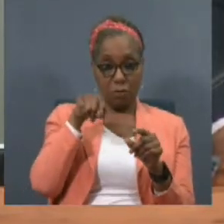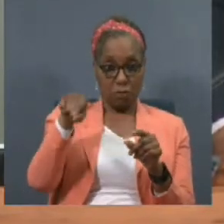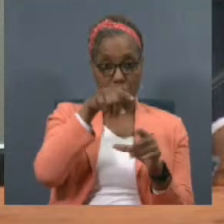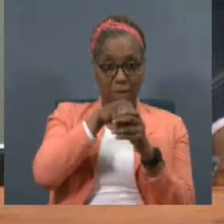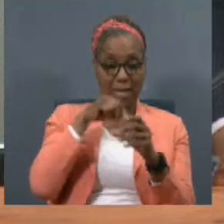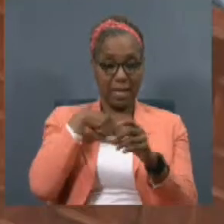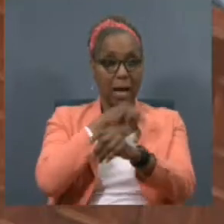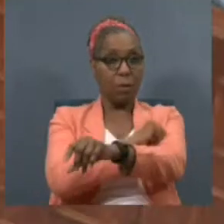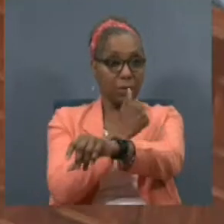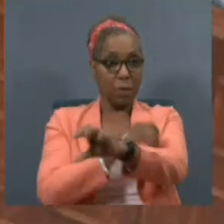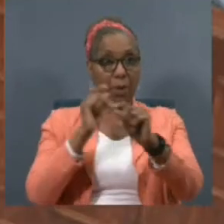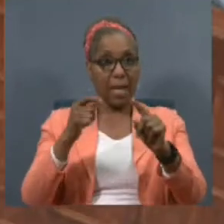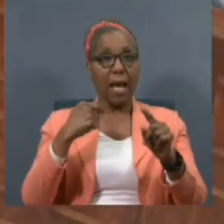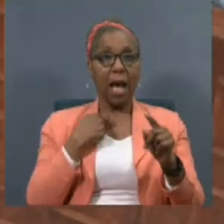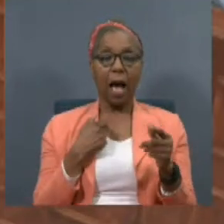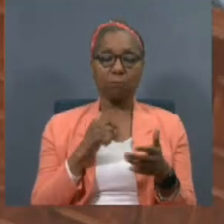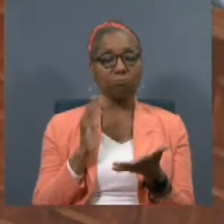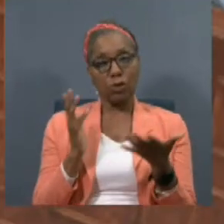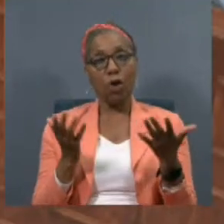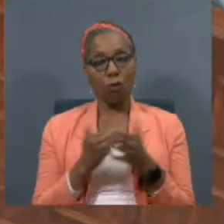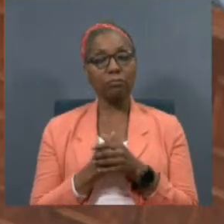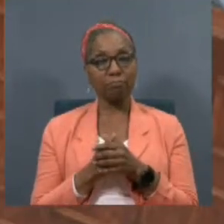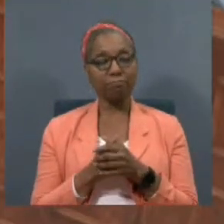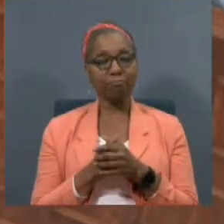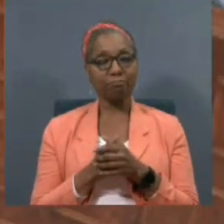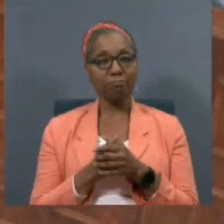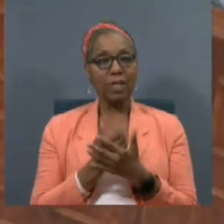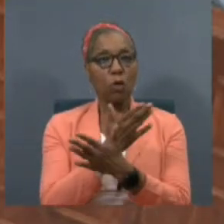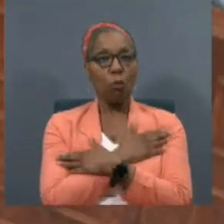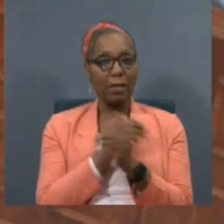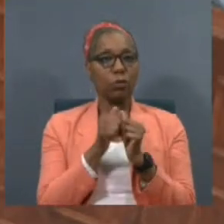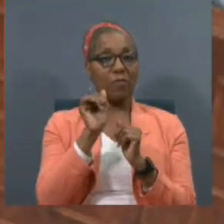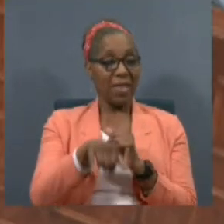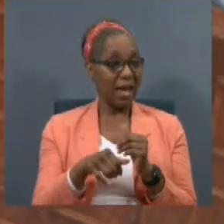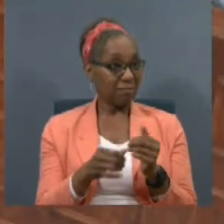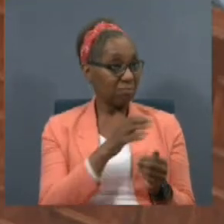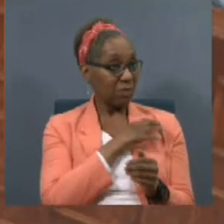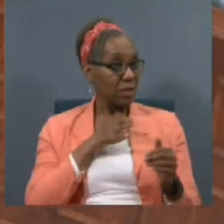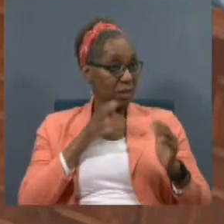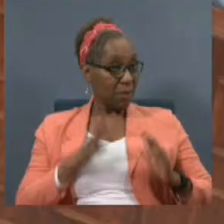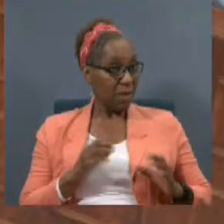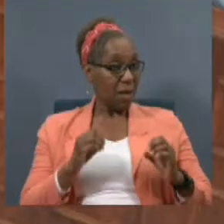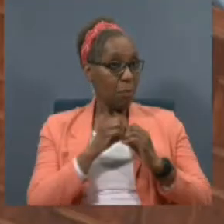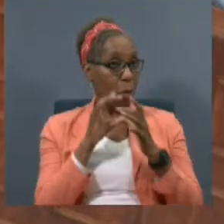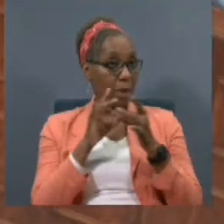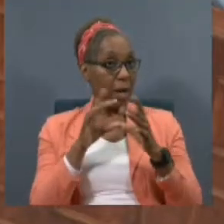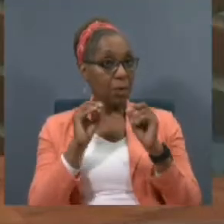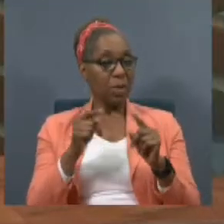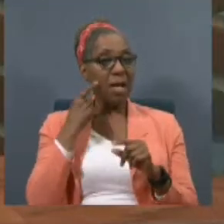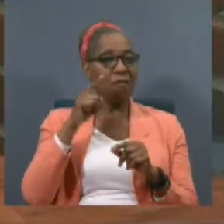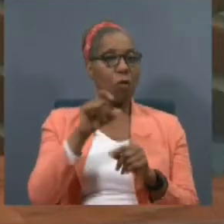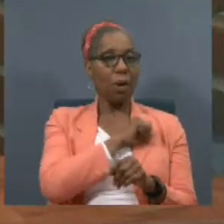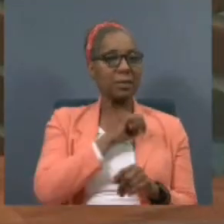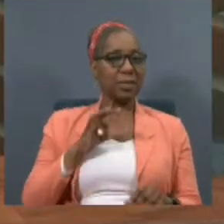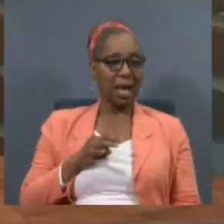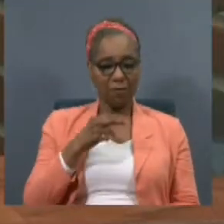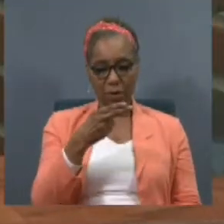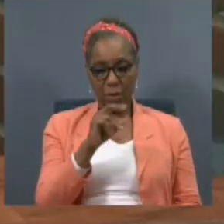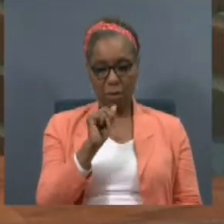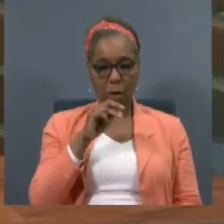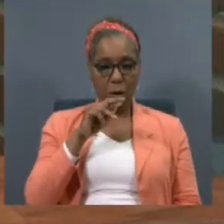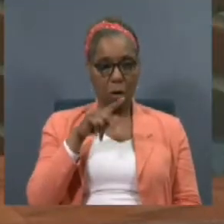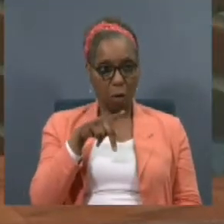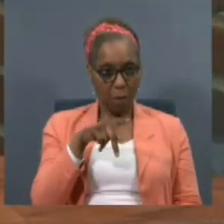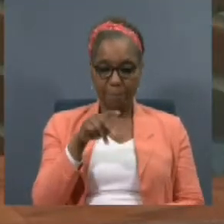can. So I'm going to rest with that. Does any other commissioner have any other comments? For staff, is Harper Road and Gates Lane within the